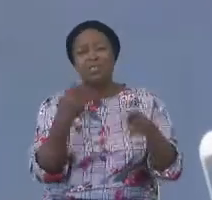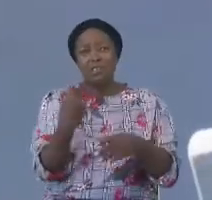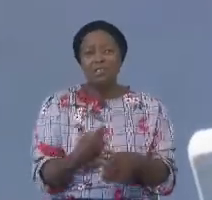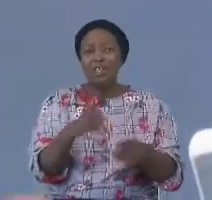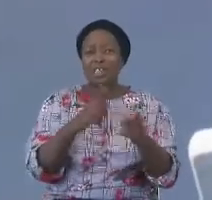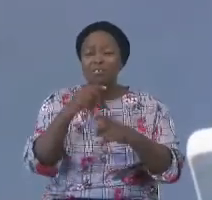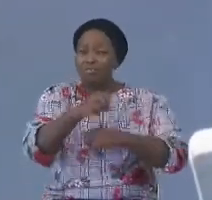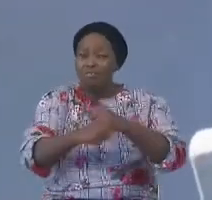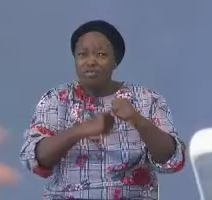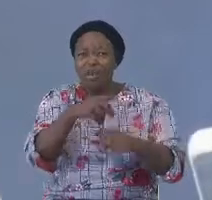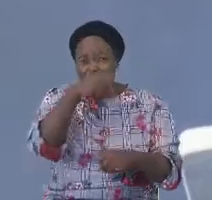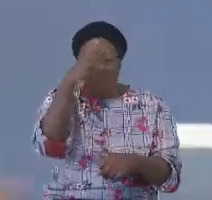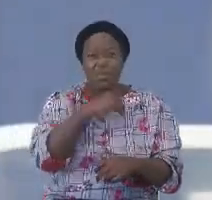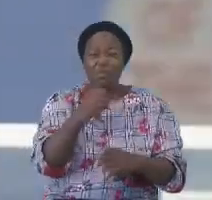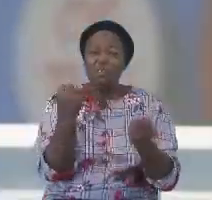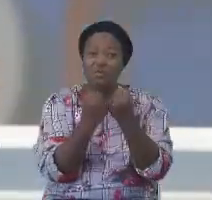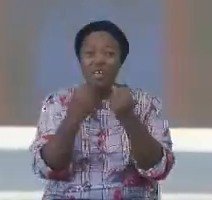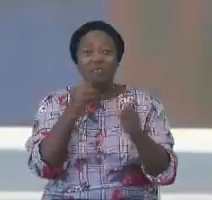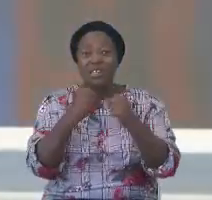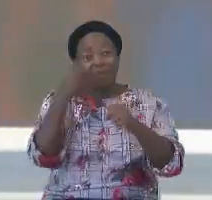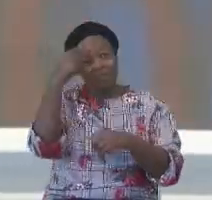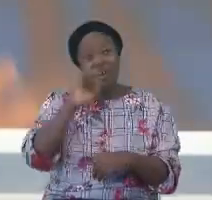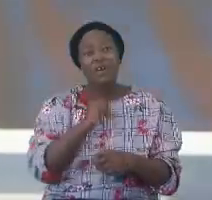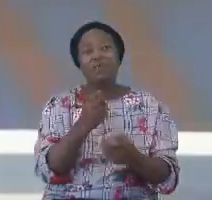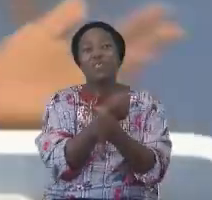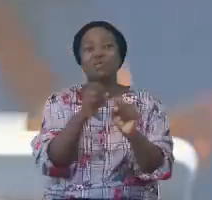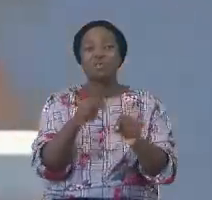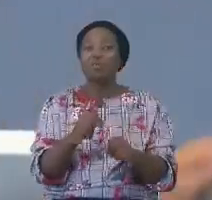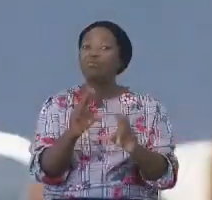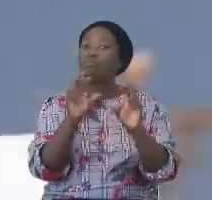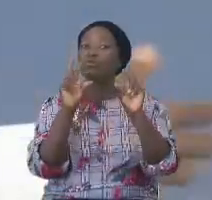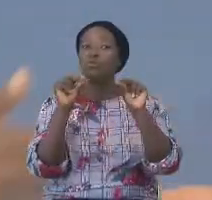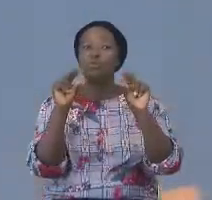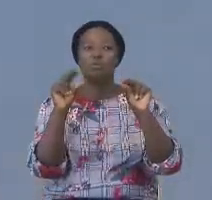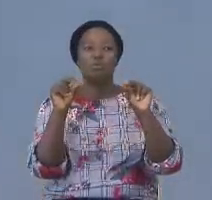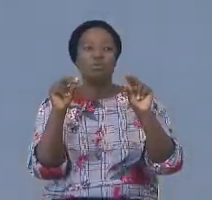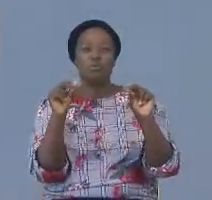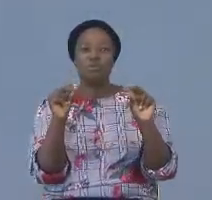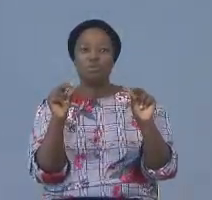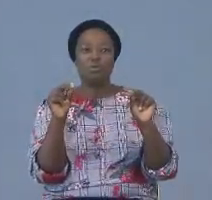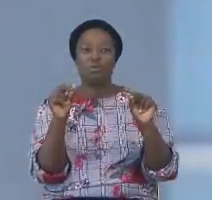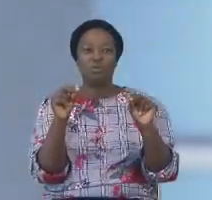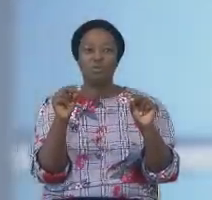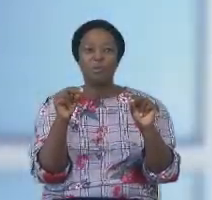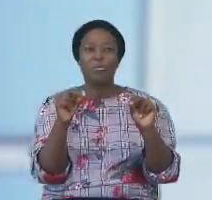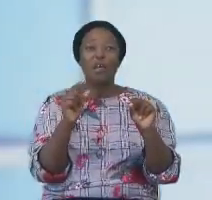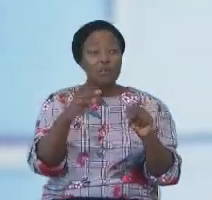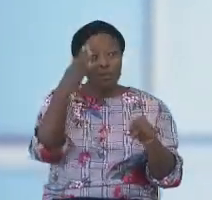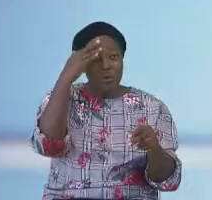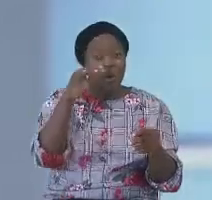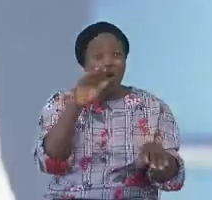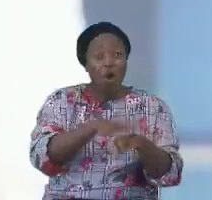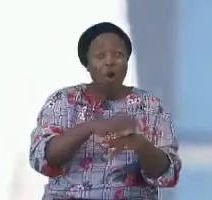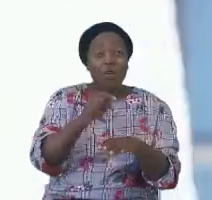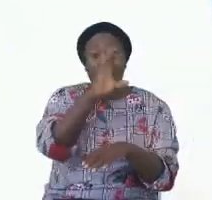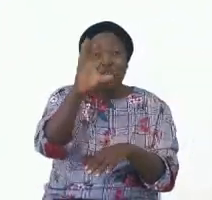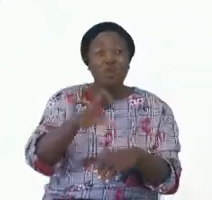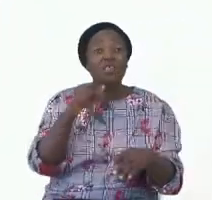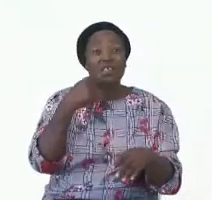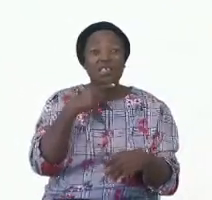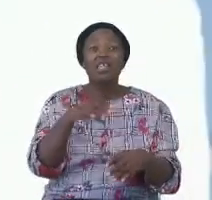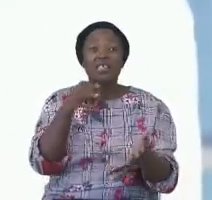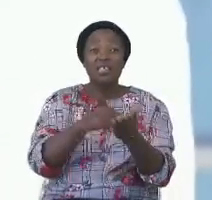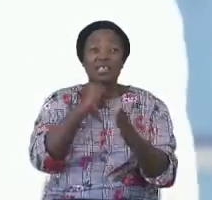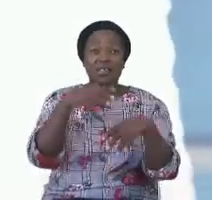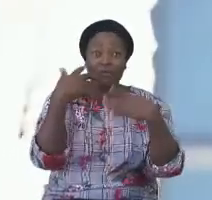saying satan leave me alone and then he struggled because he was fighting for redemption already on the cross